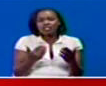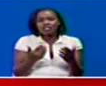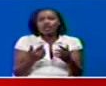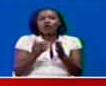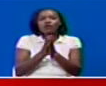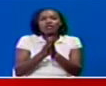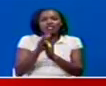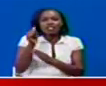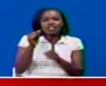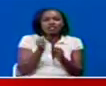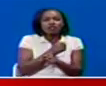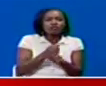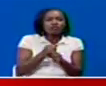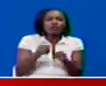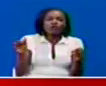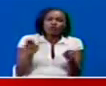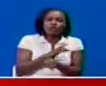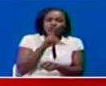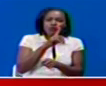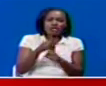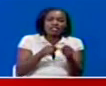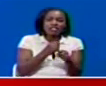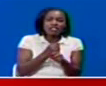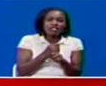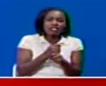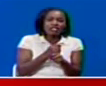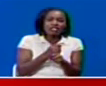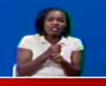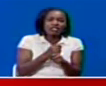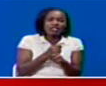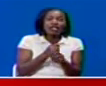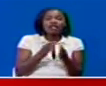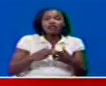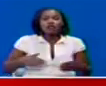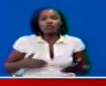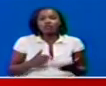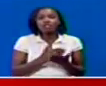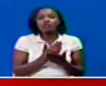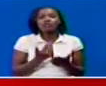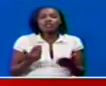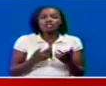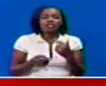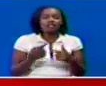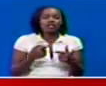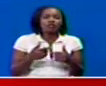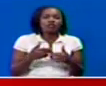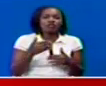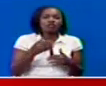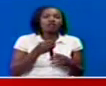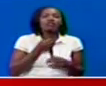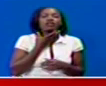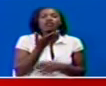they cannot complete 1 year in the university. And some of these children are coming forward and now